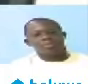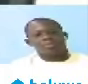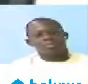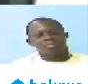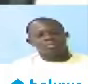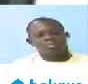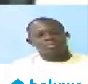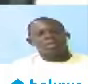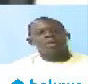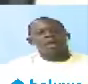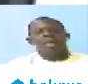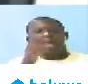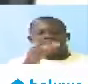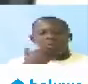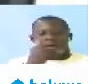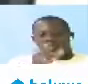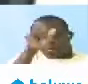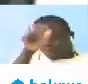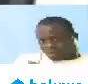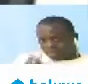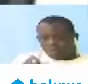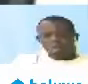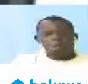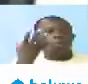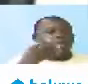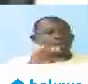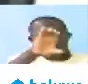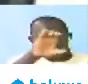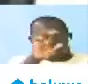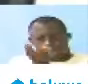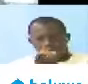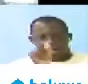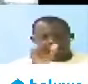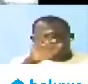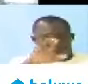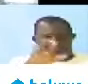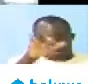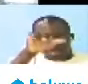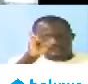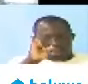Proceed, please. If you ask him, when Charles Taylor was going in, where did he pass